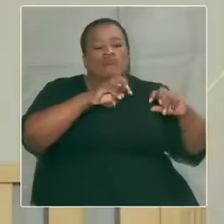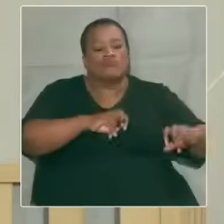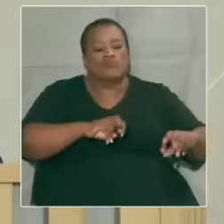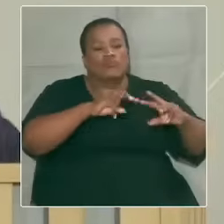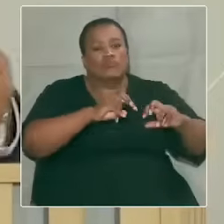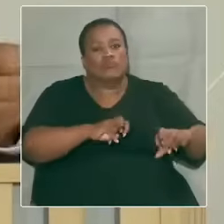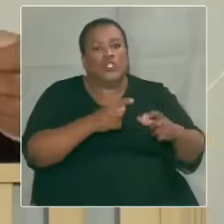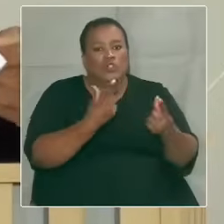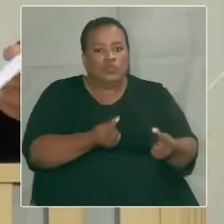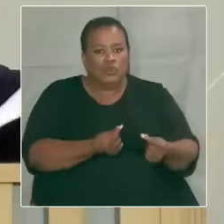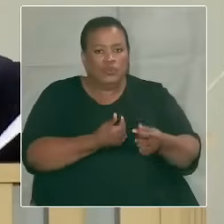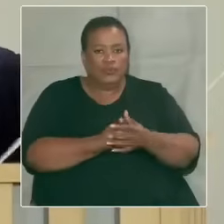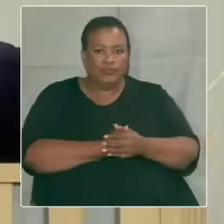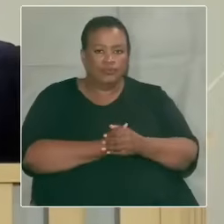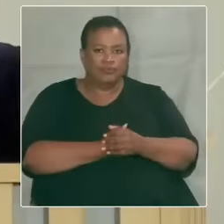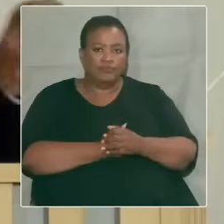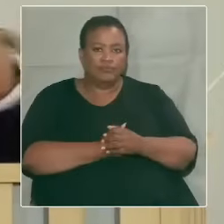investigation.